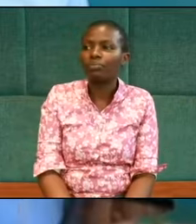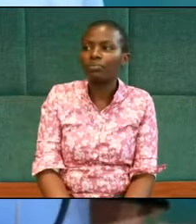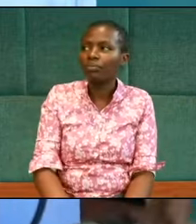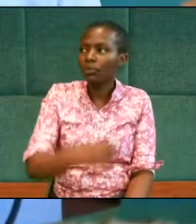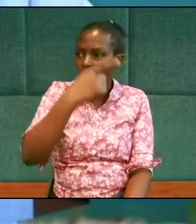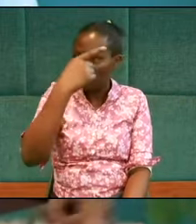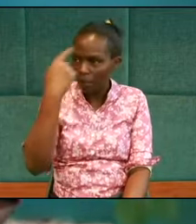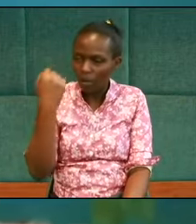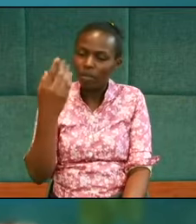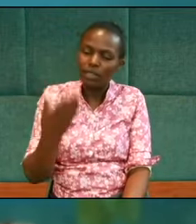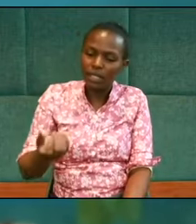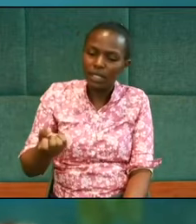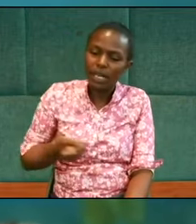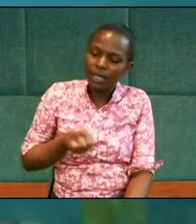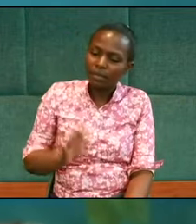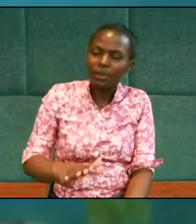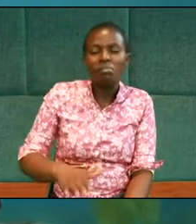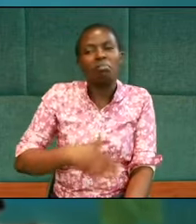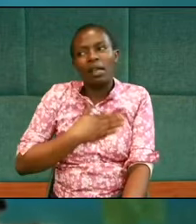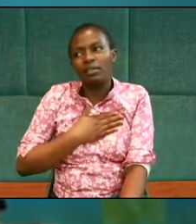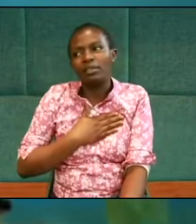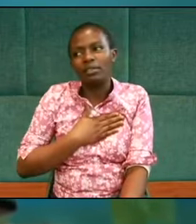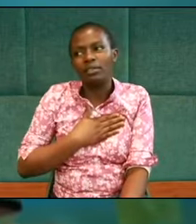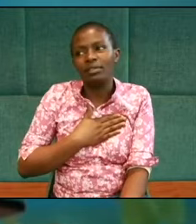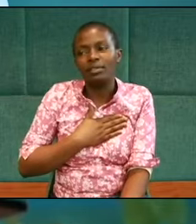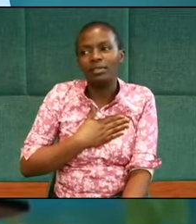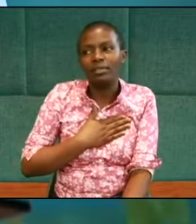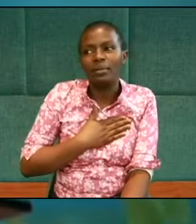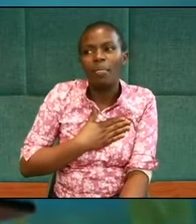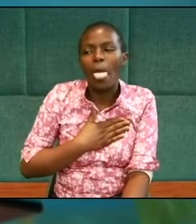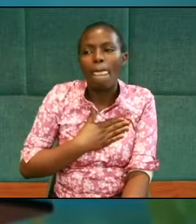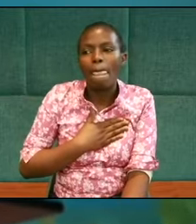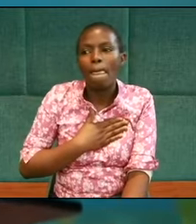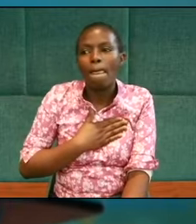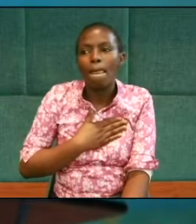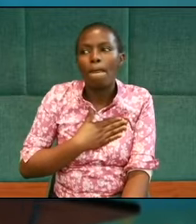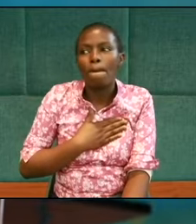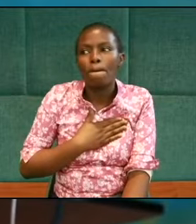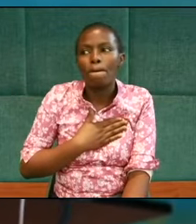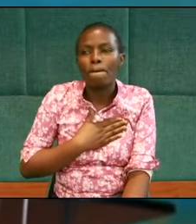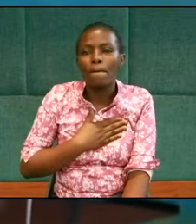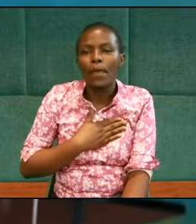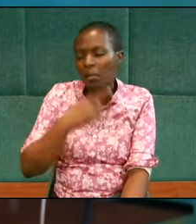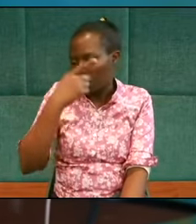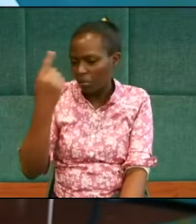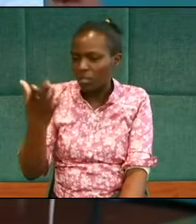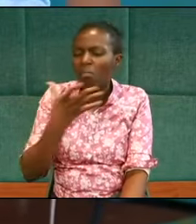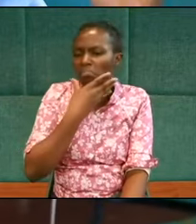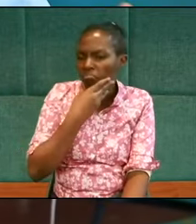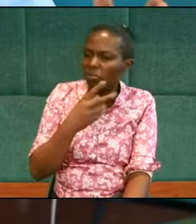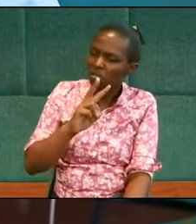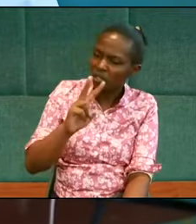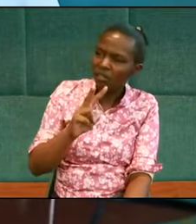Because the guys are bad these days. You know, the guys can be quite something. So